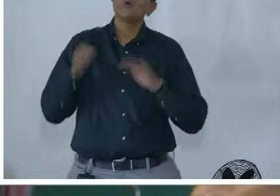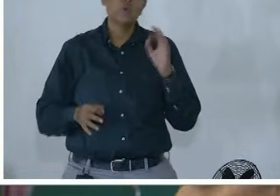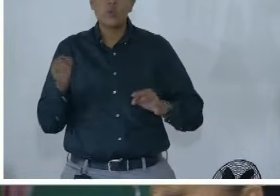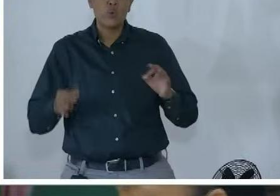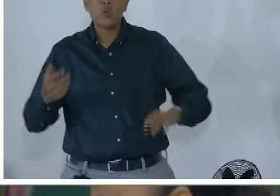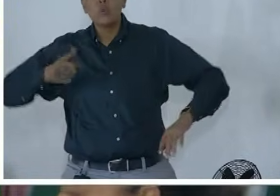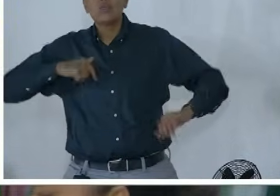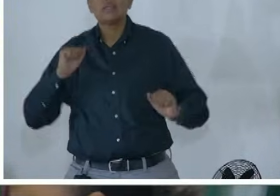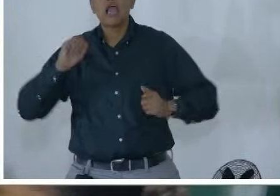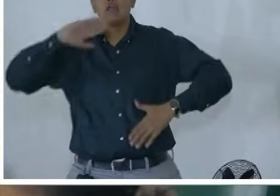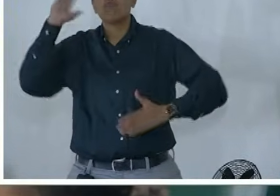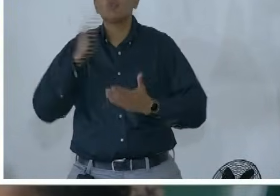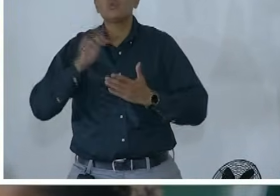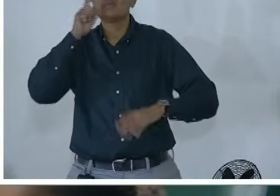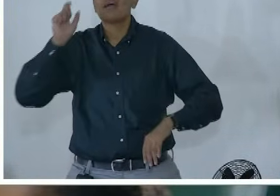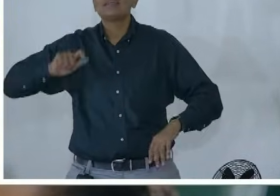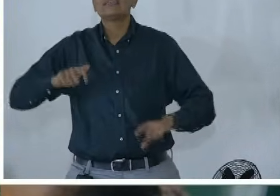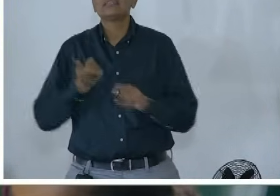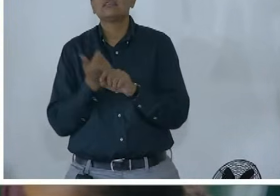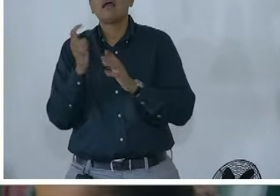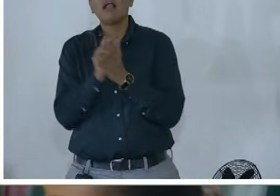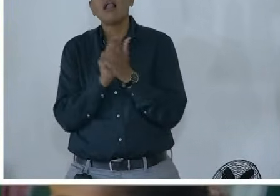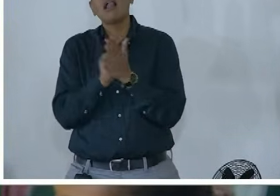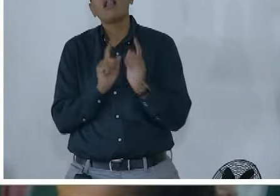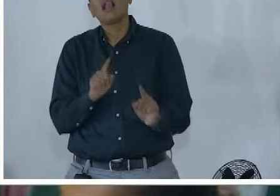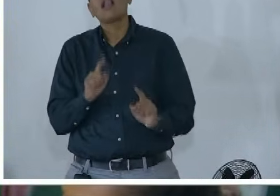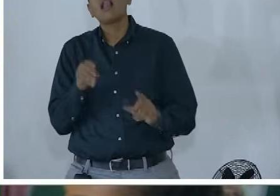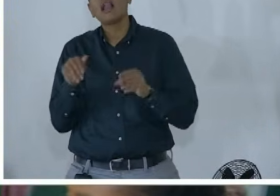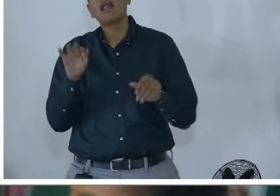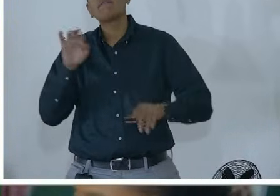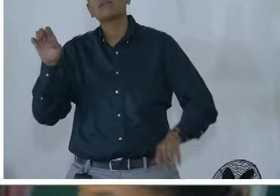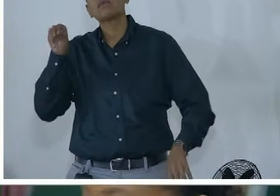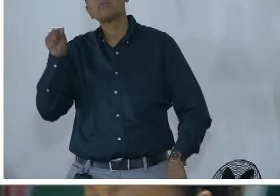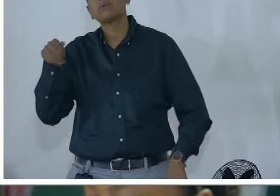can reduce unnecessary litigation,